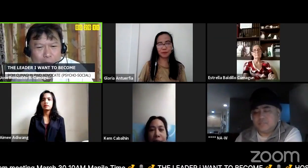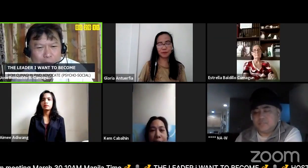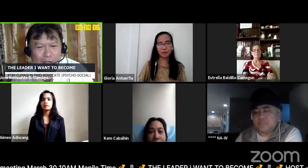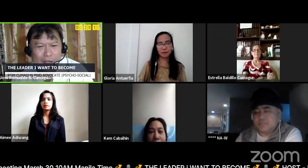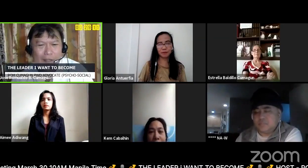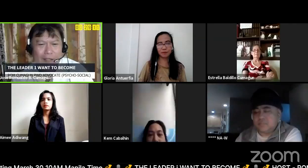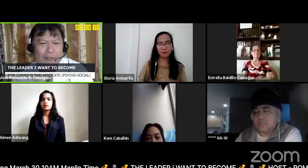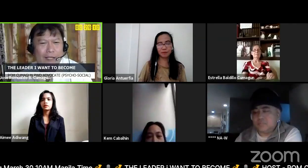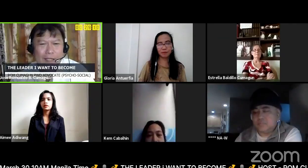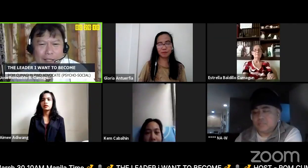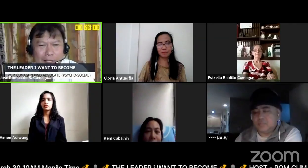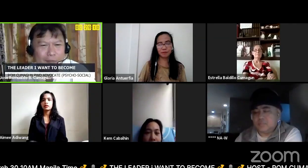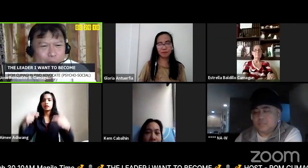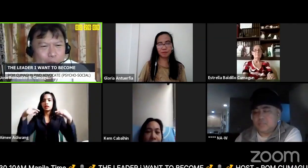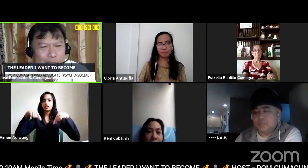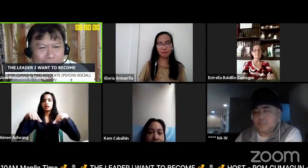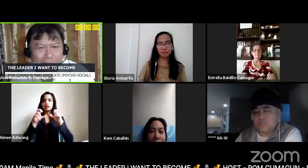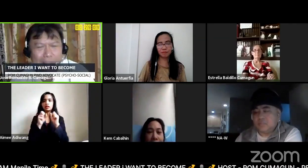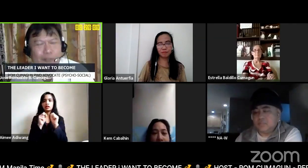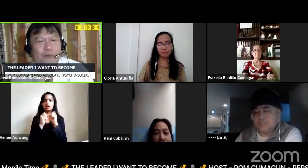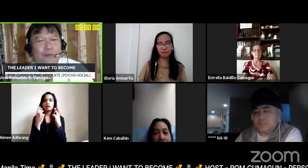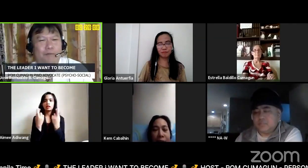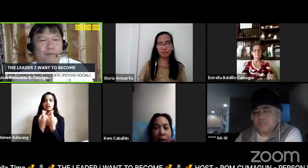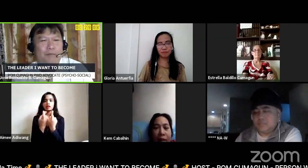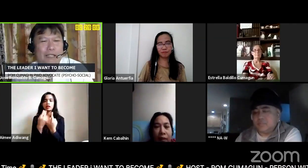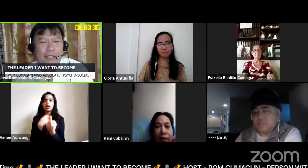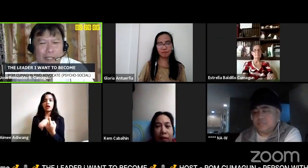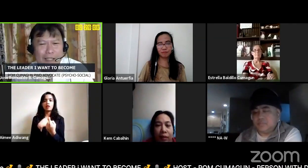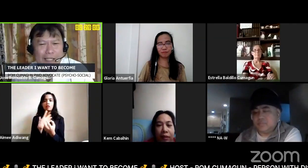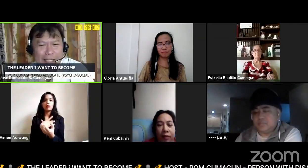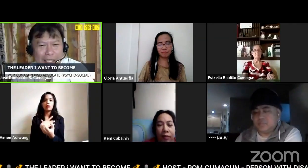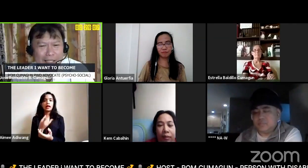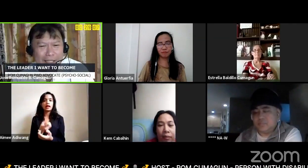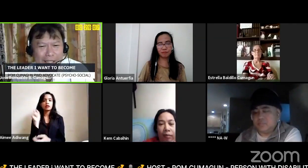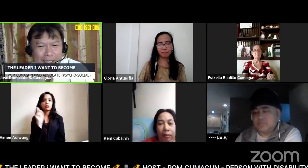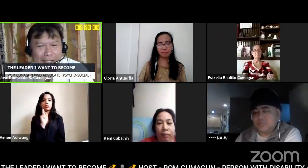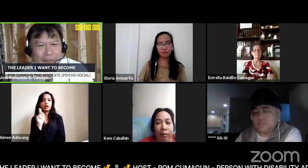in this webinar, I suppose I'd like to